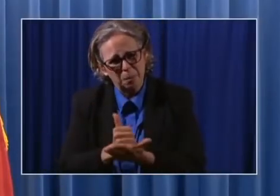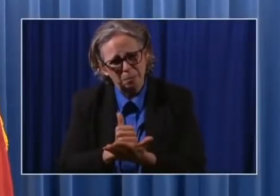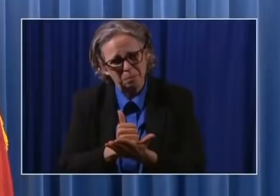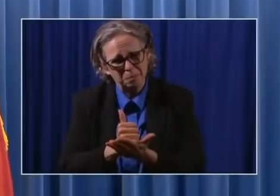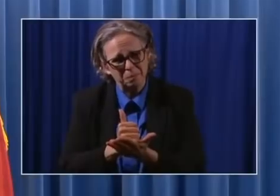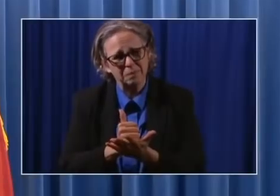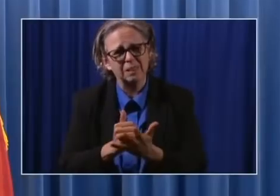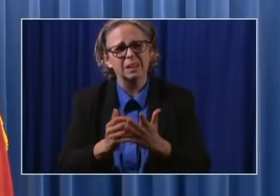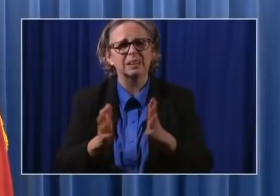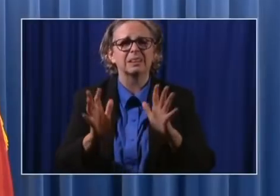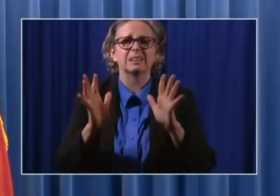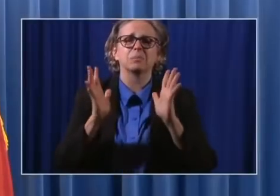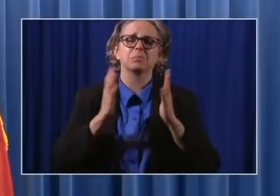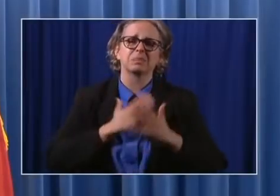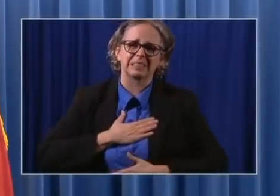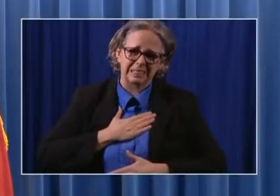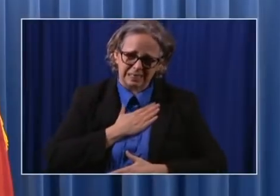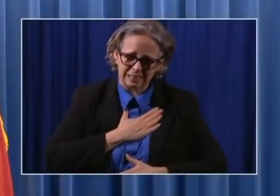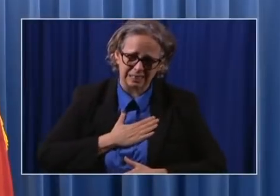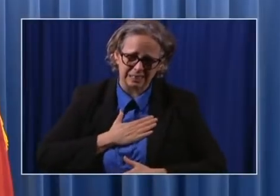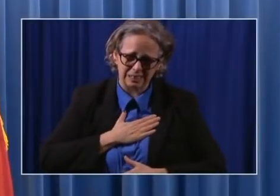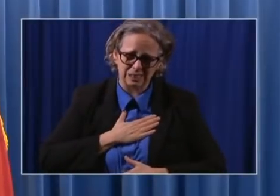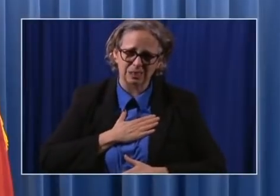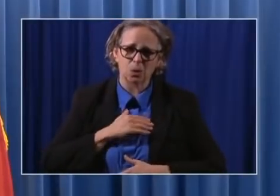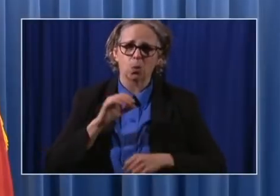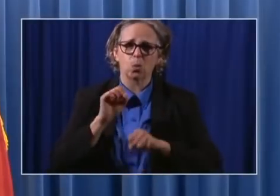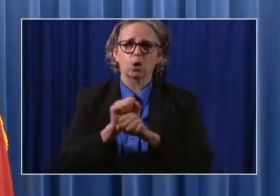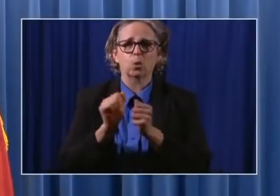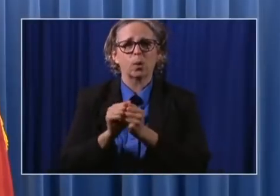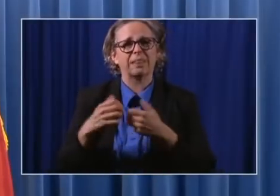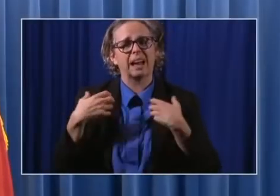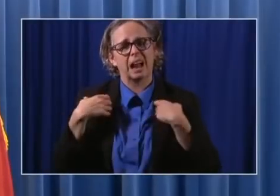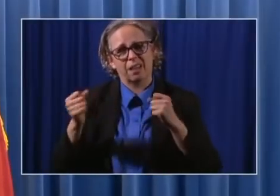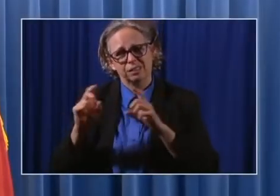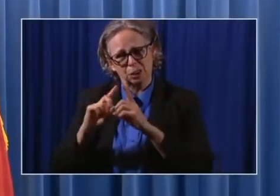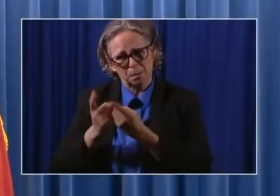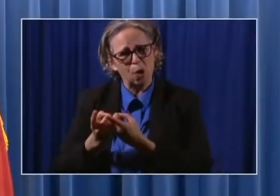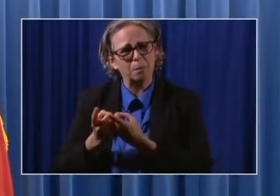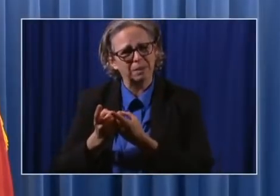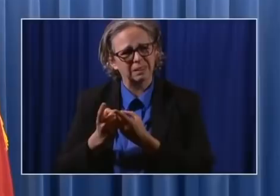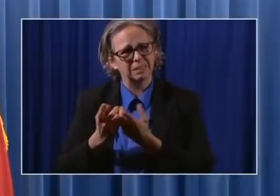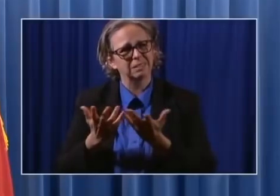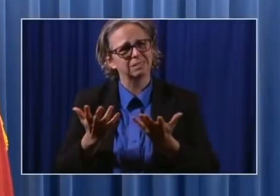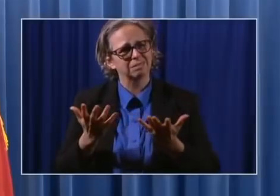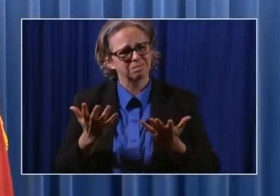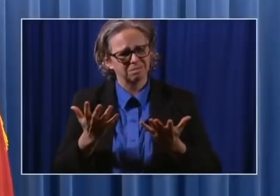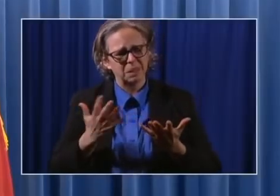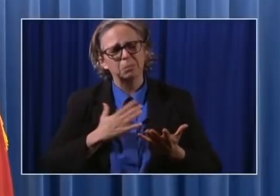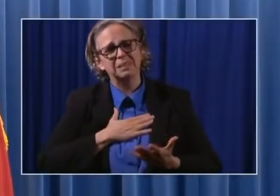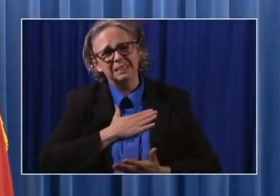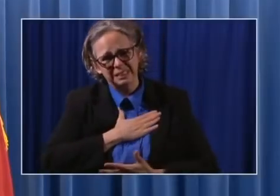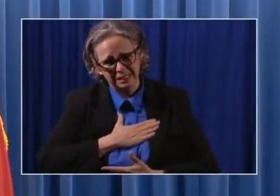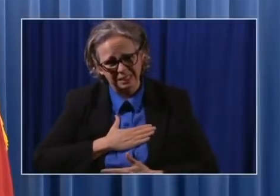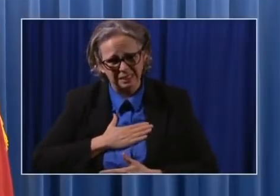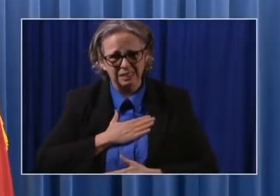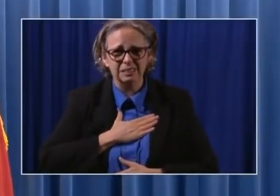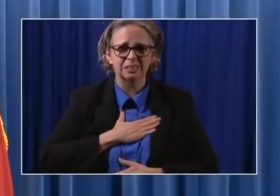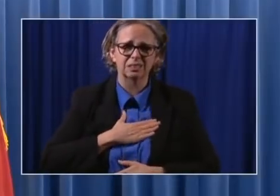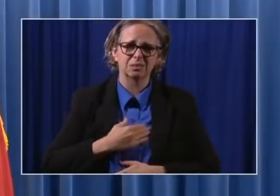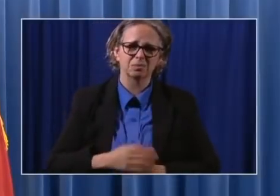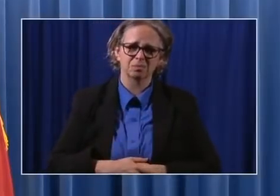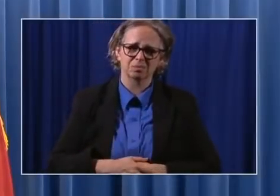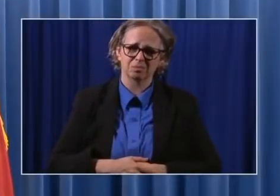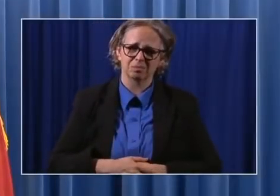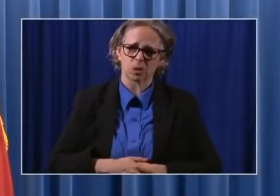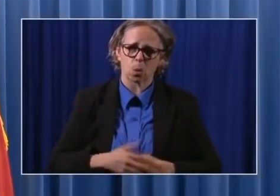officials. Please remember that these health department teams are working tirelessly to keep people in their communities safe and healthy. So